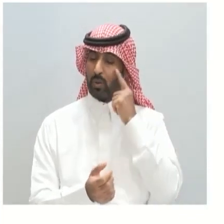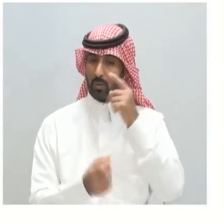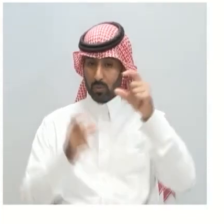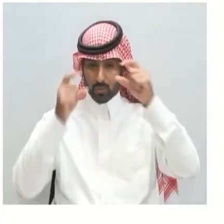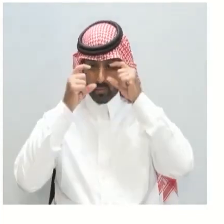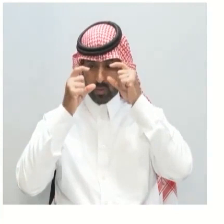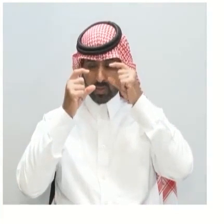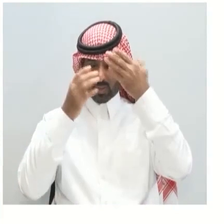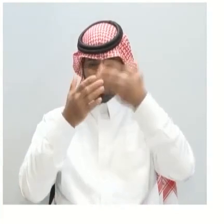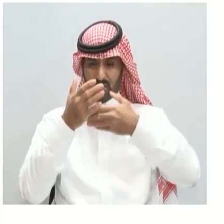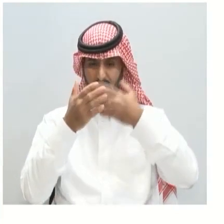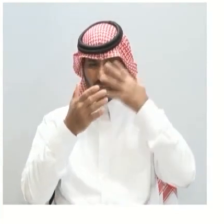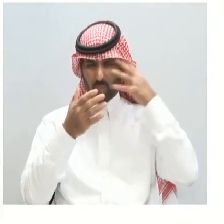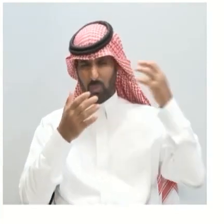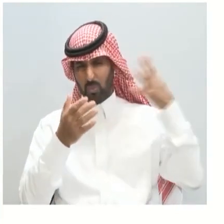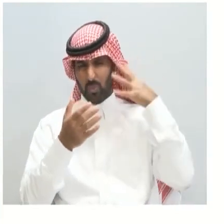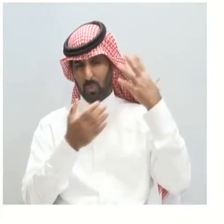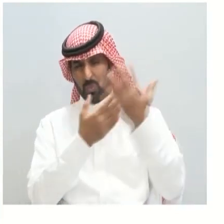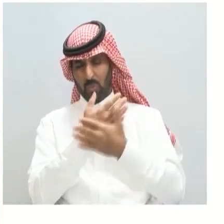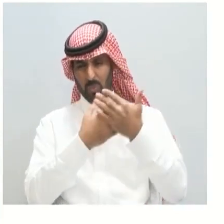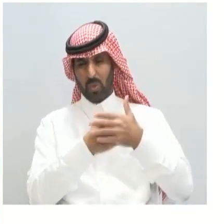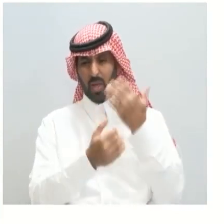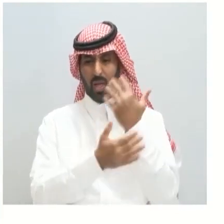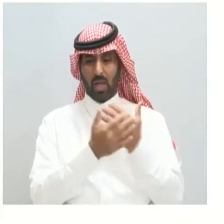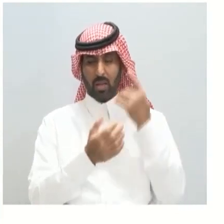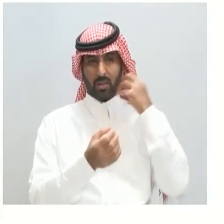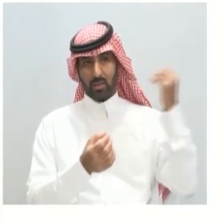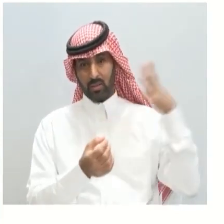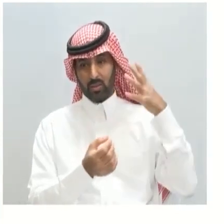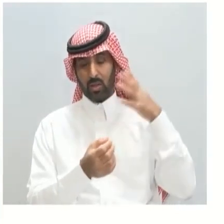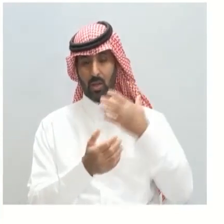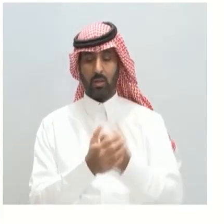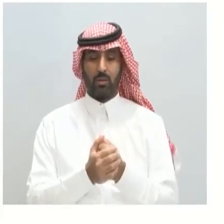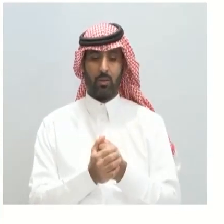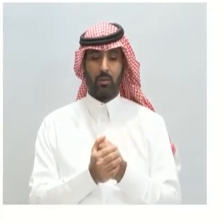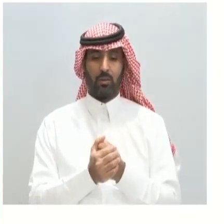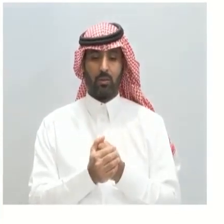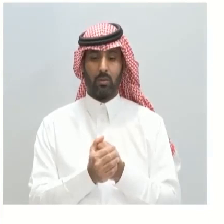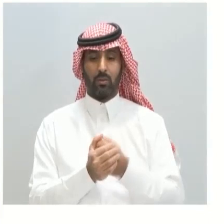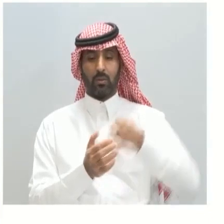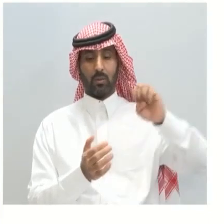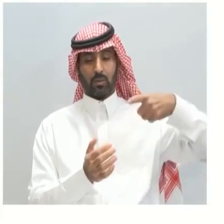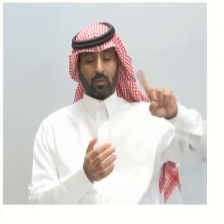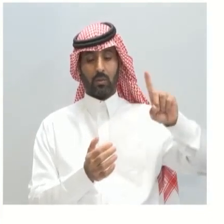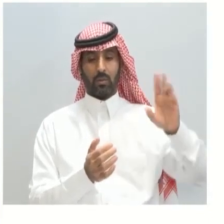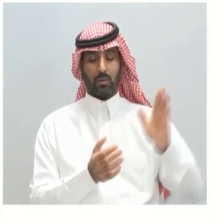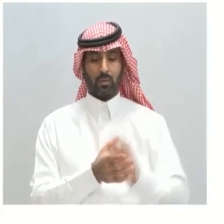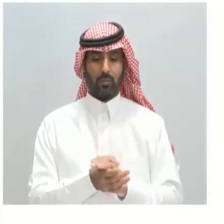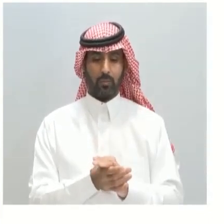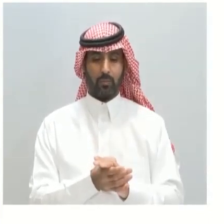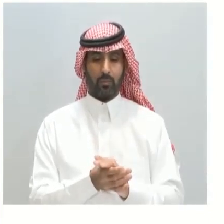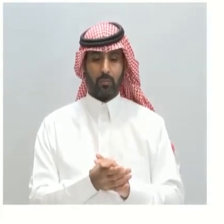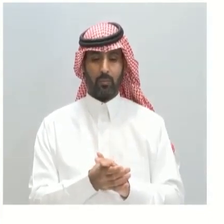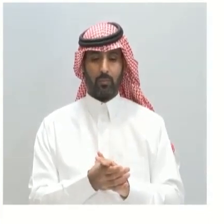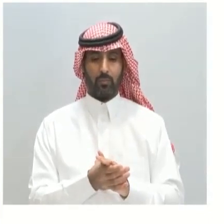sunscreen. You're getting sunburned. You're getting sunburned. As you notice here, the ED, this is a past